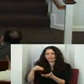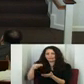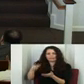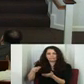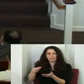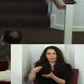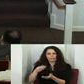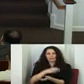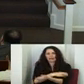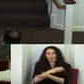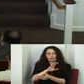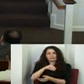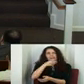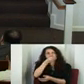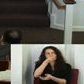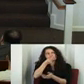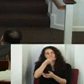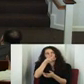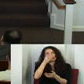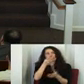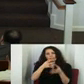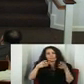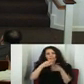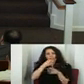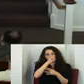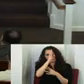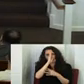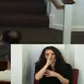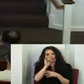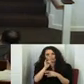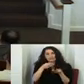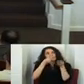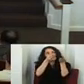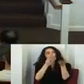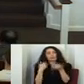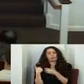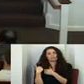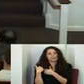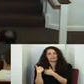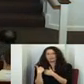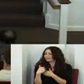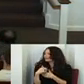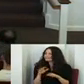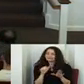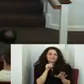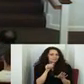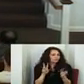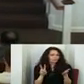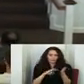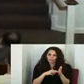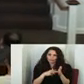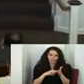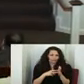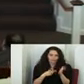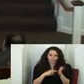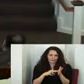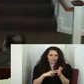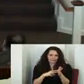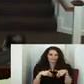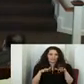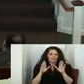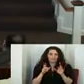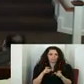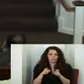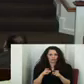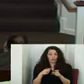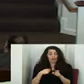bigger, to God, abdicating our responsibility. I don't think that's what giving up control means. I believe that when we're